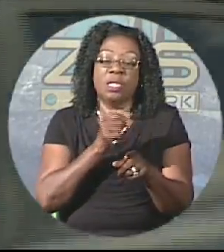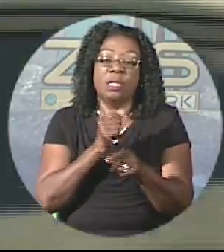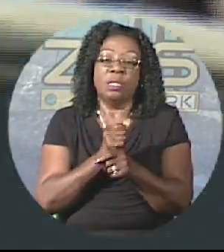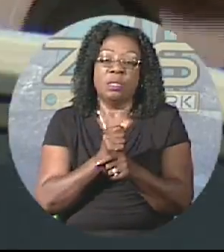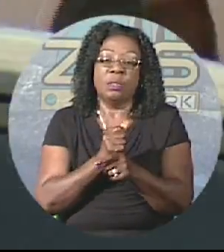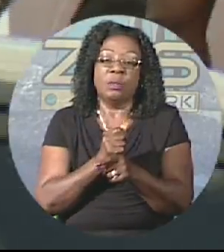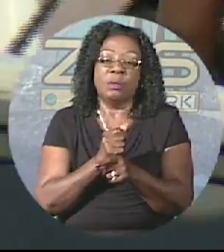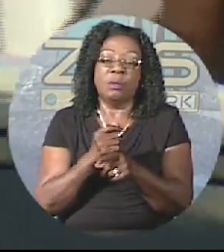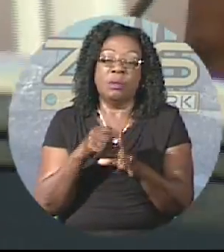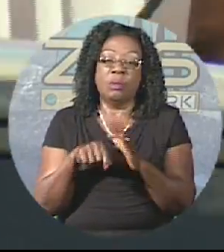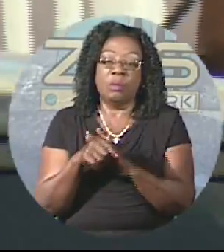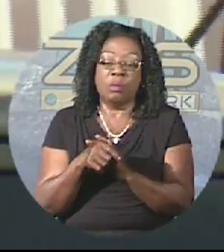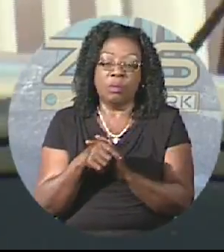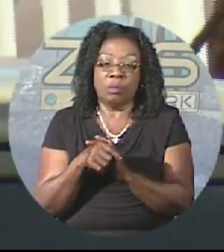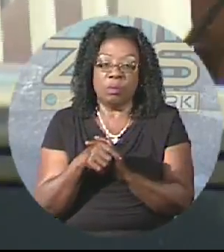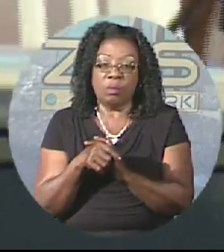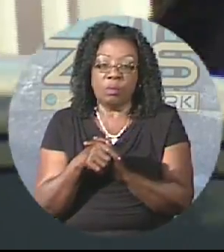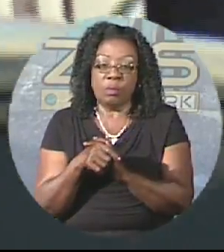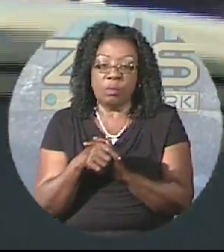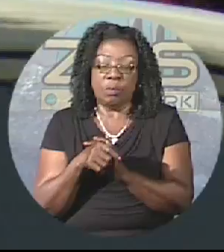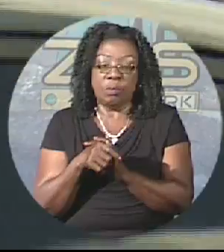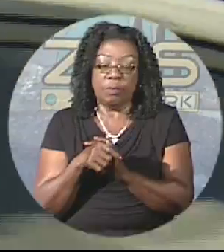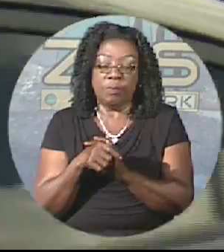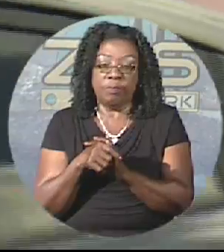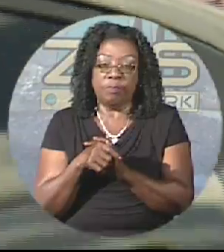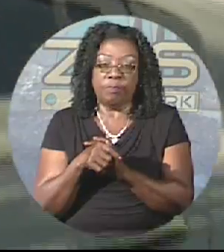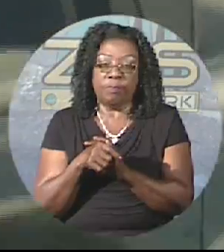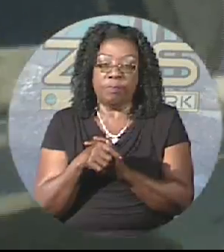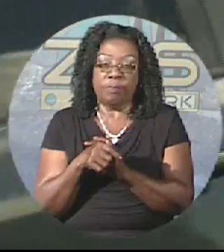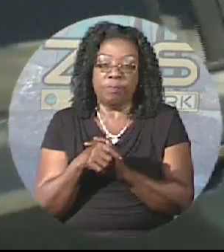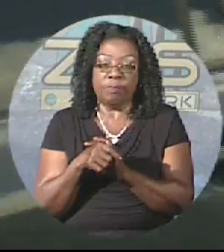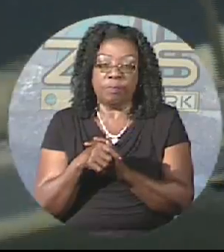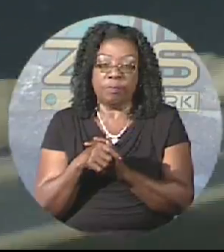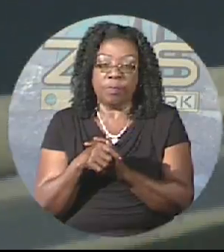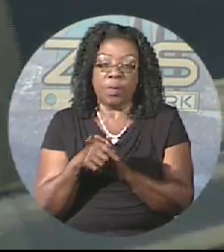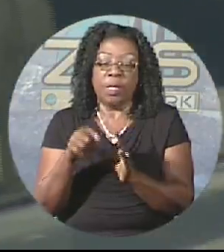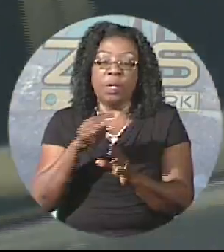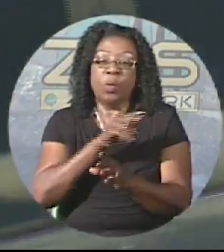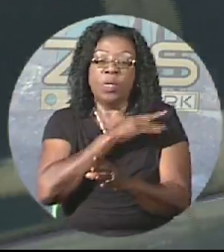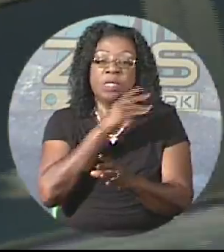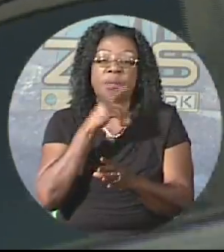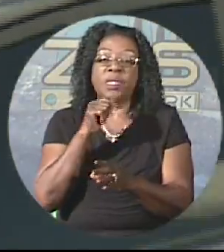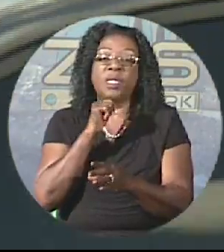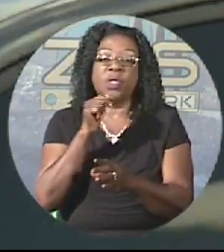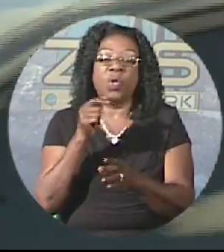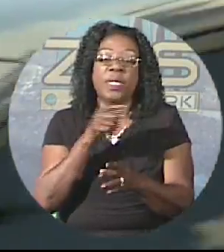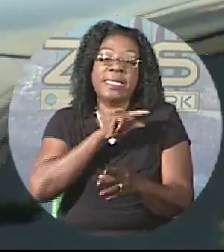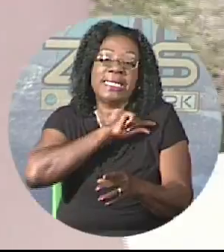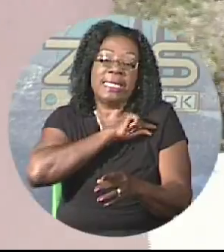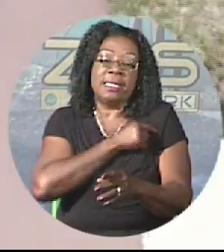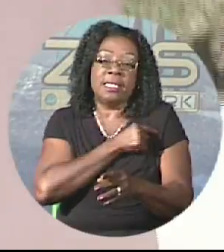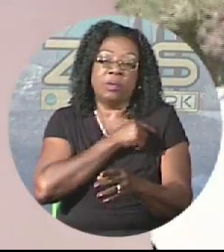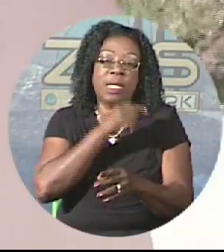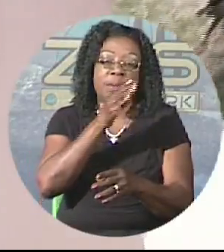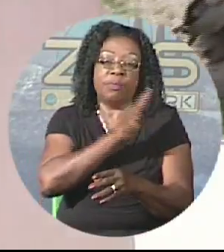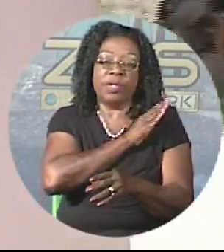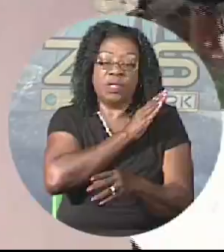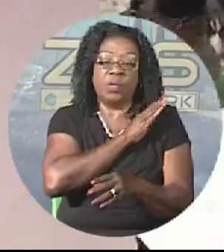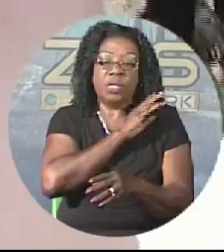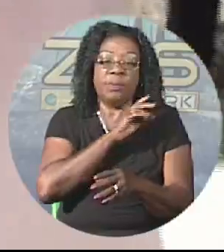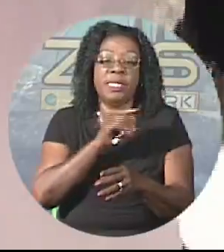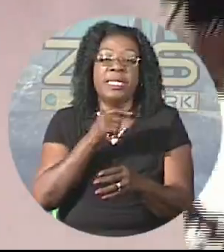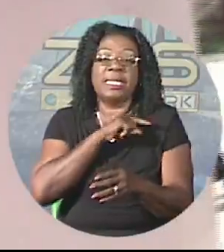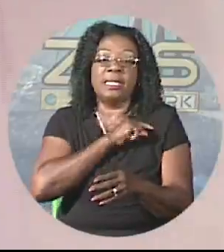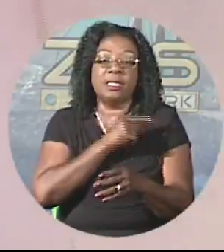between October 2015 and March 2016. Wilson pleaded not guilty, while Bridgewater pleaded guilty to two of the